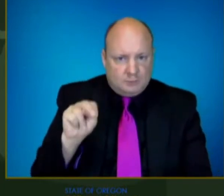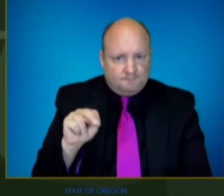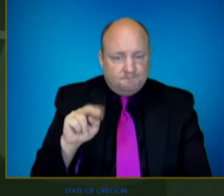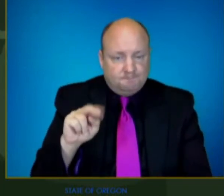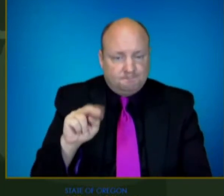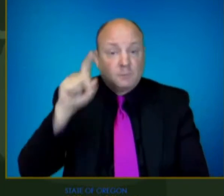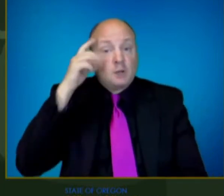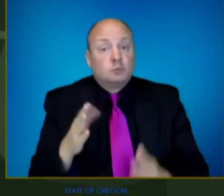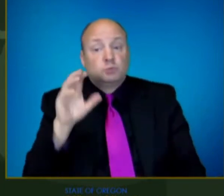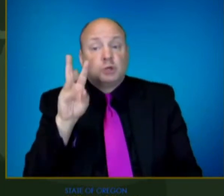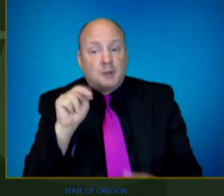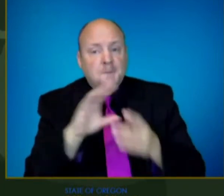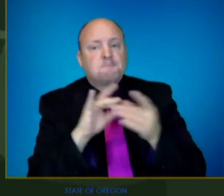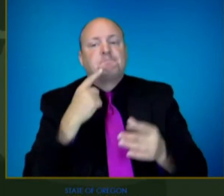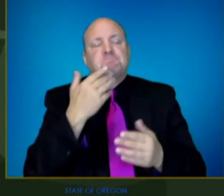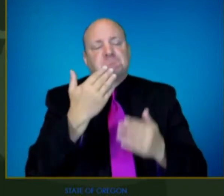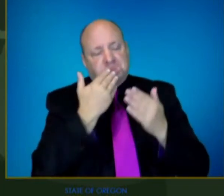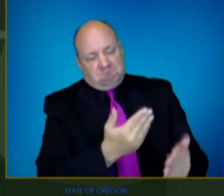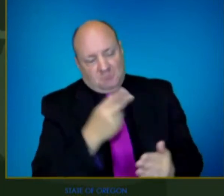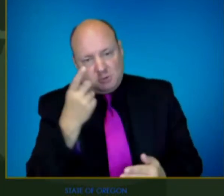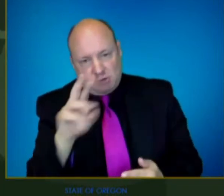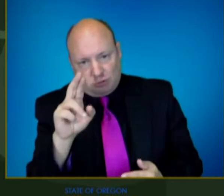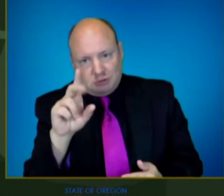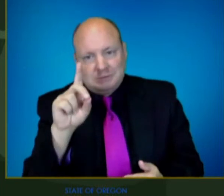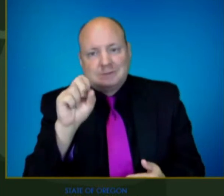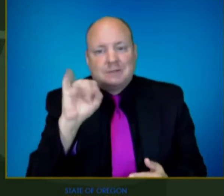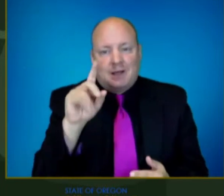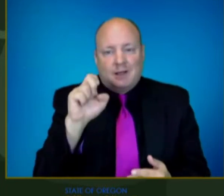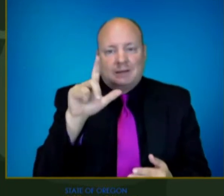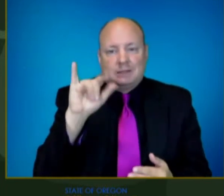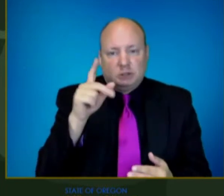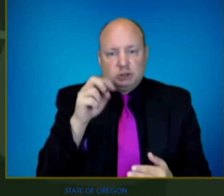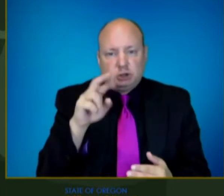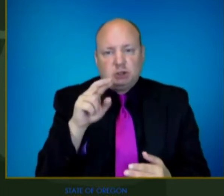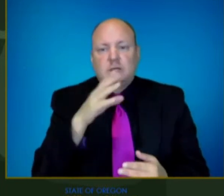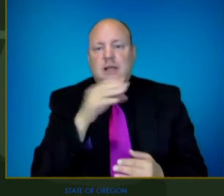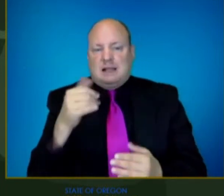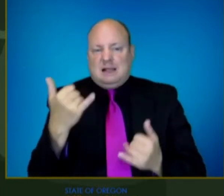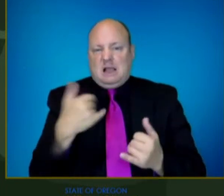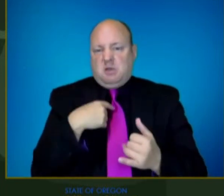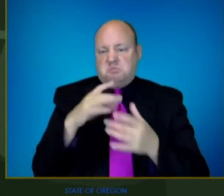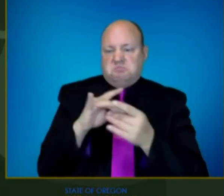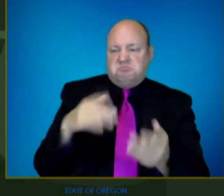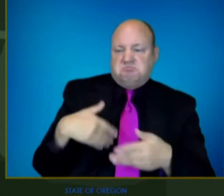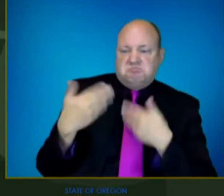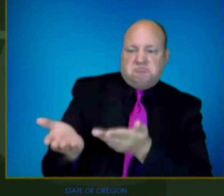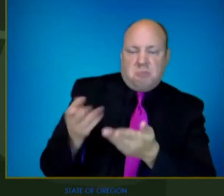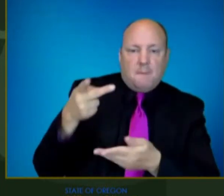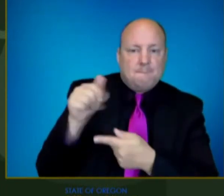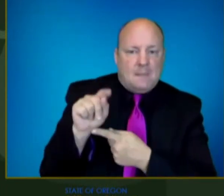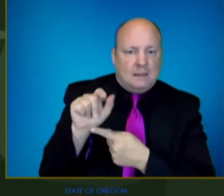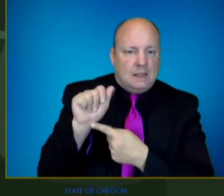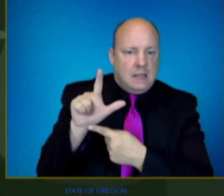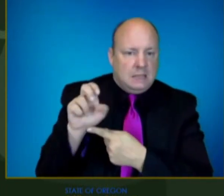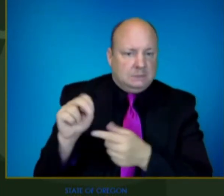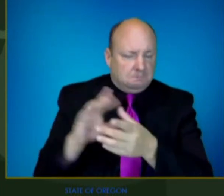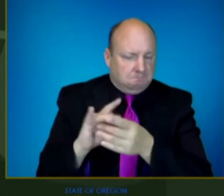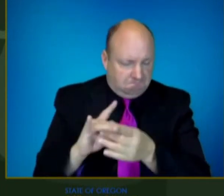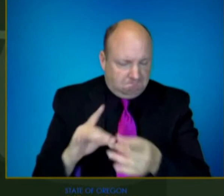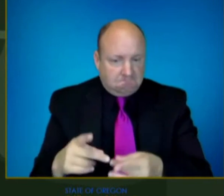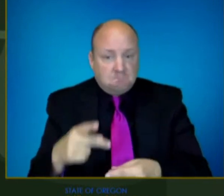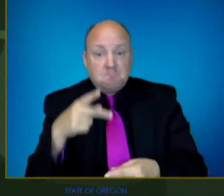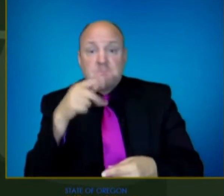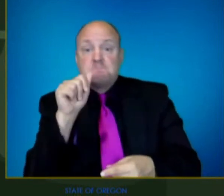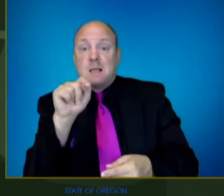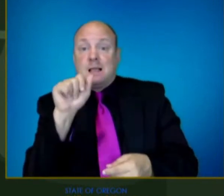Next up is Director Patrick Allen of the Oregon Health Authority. Thank you, Governor Brown. Oregon hospitals are